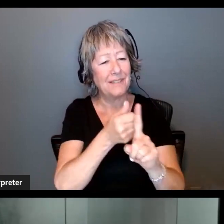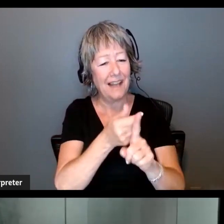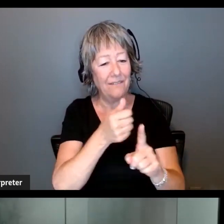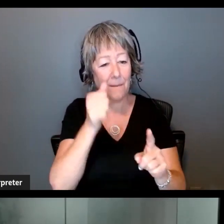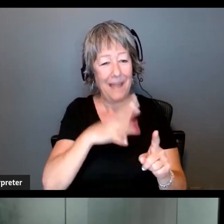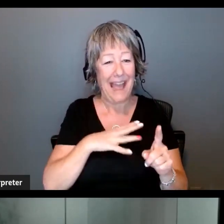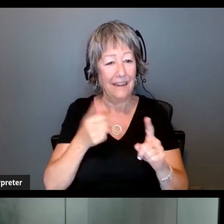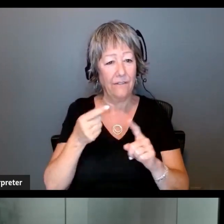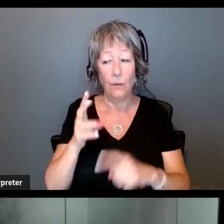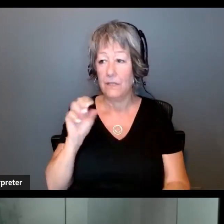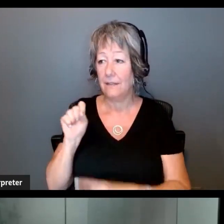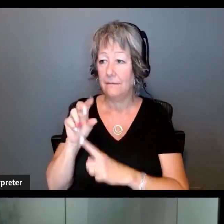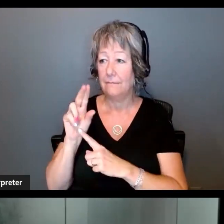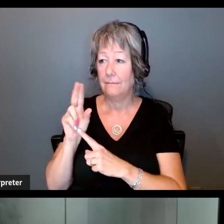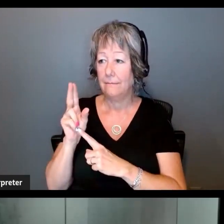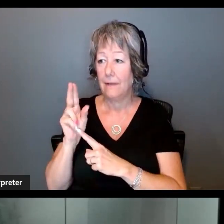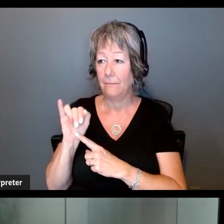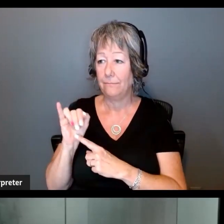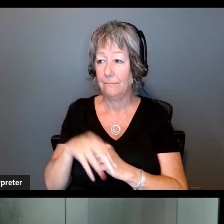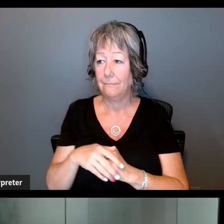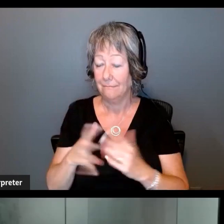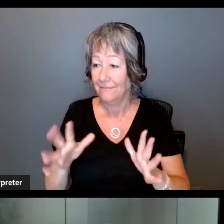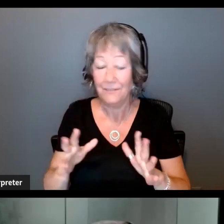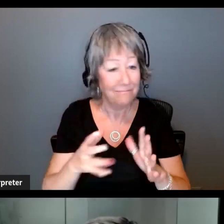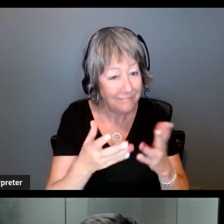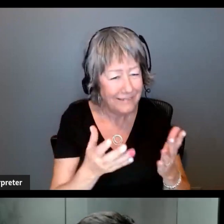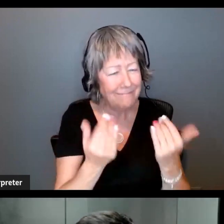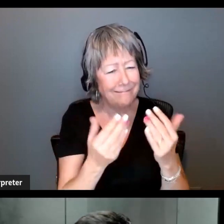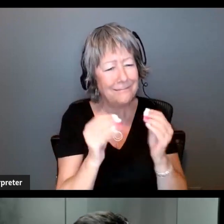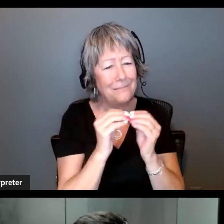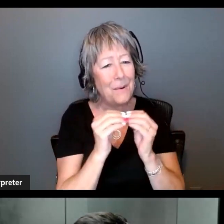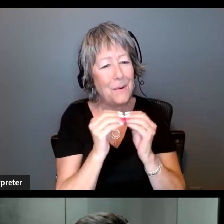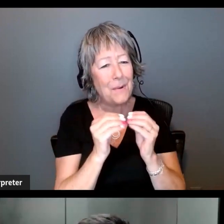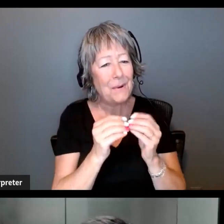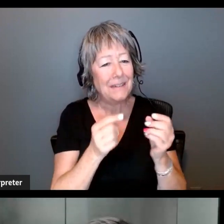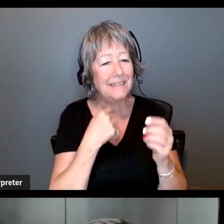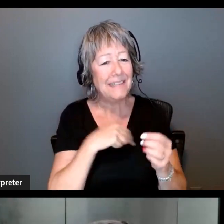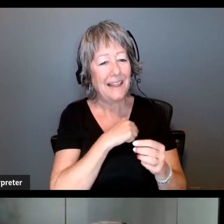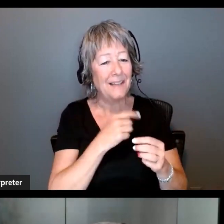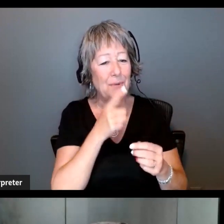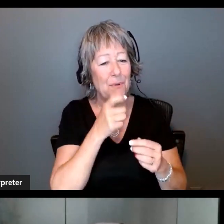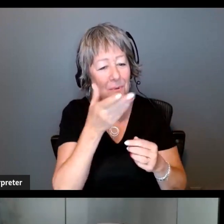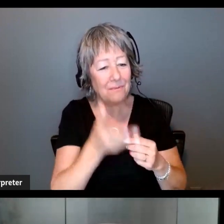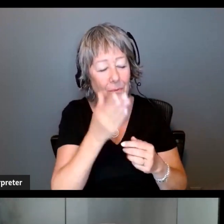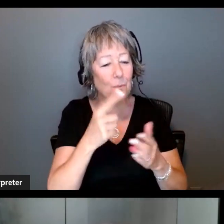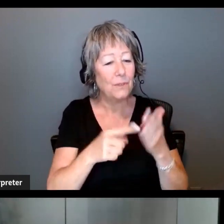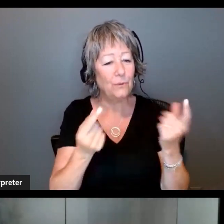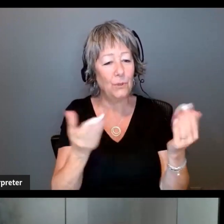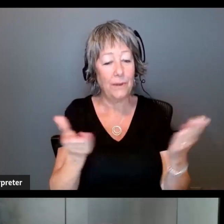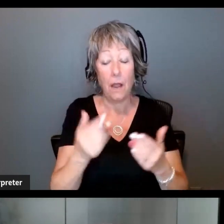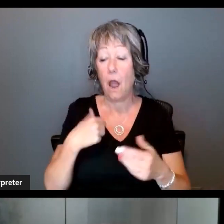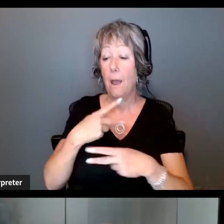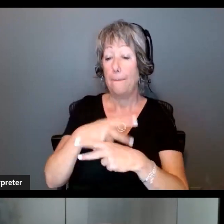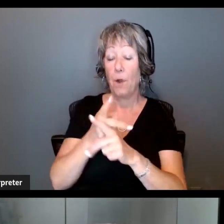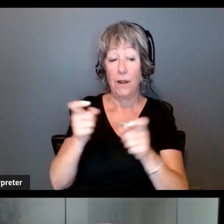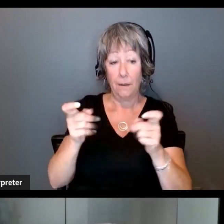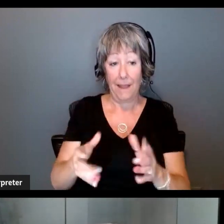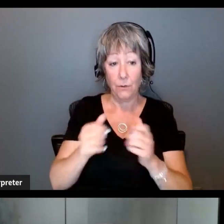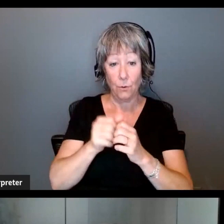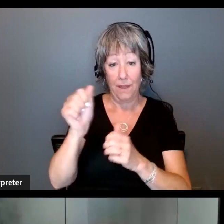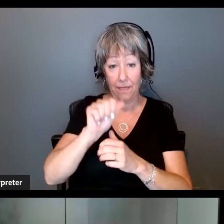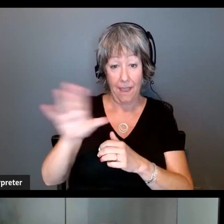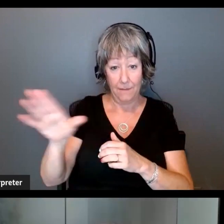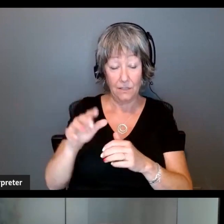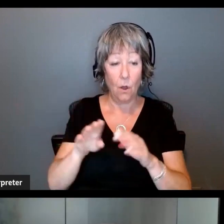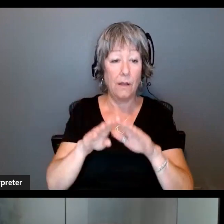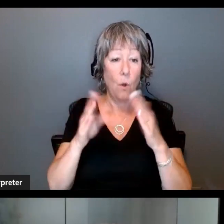A man of few words. I love it. But please tell us a little bit about what you do here at AWS. So I'm a product manager with the Amazon OpenSearch